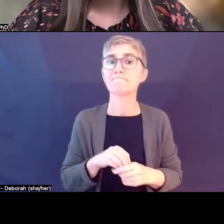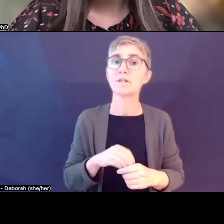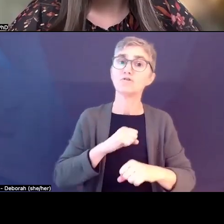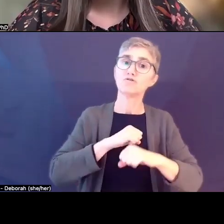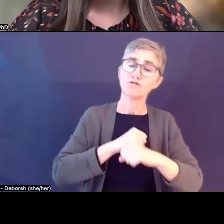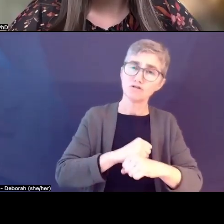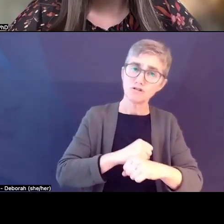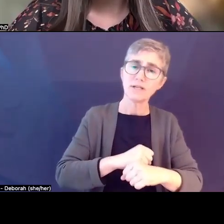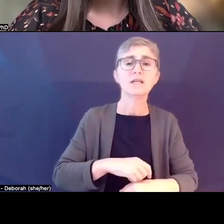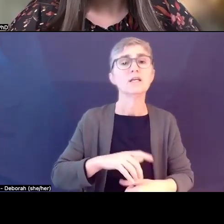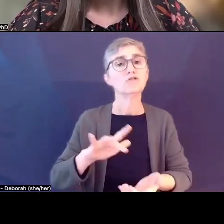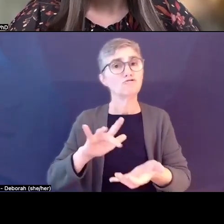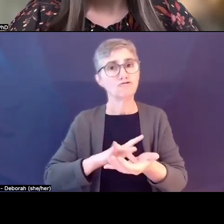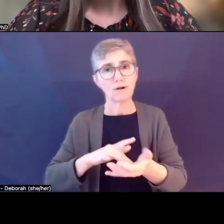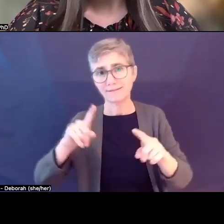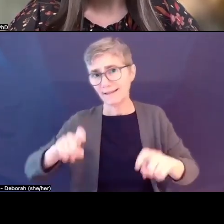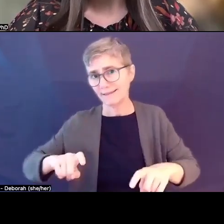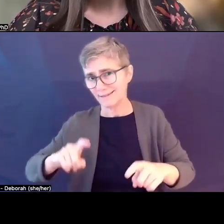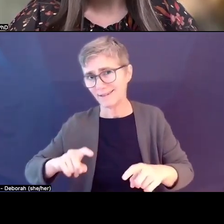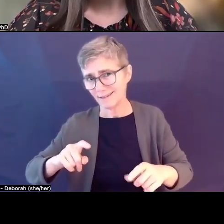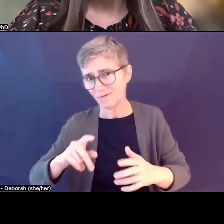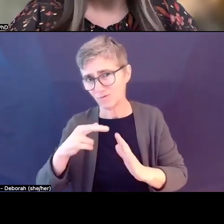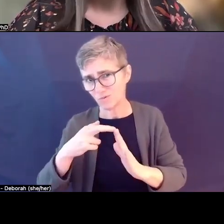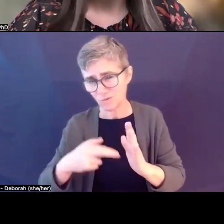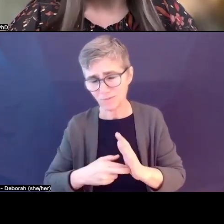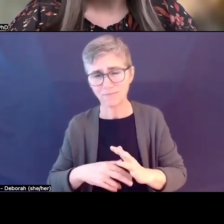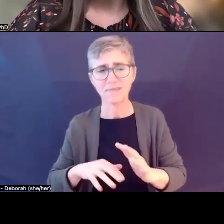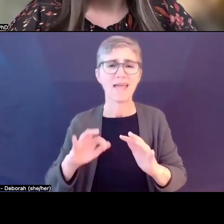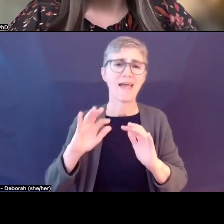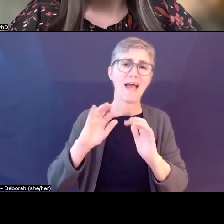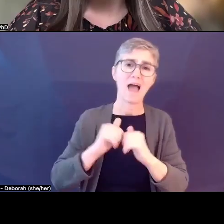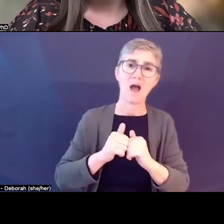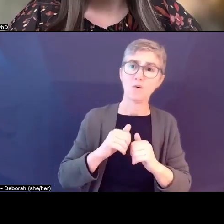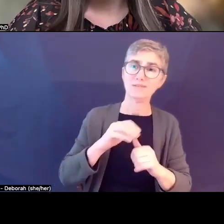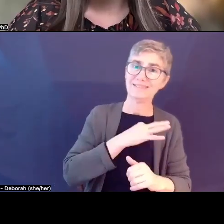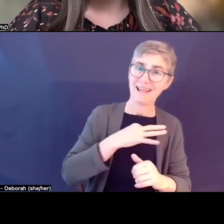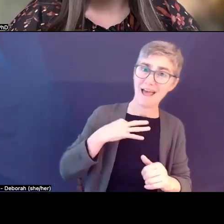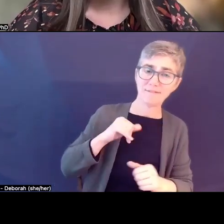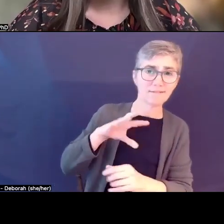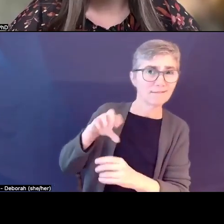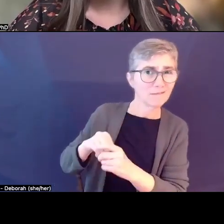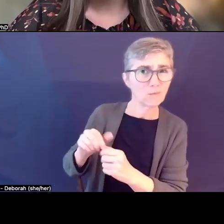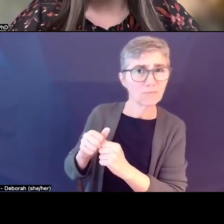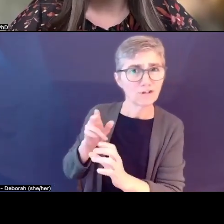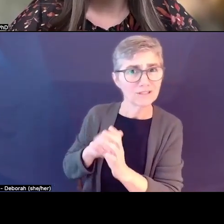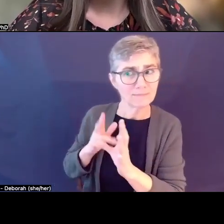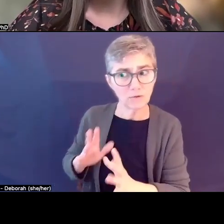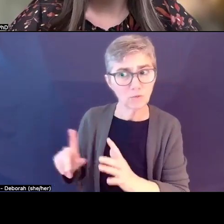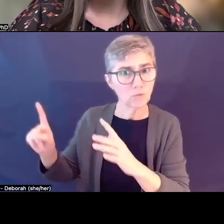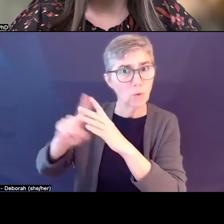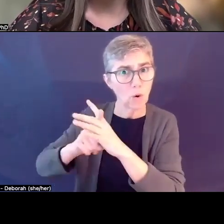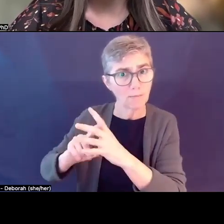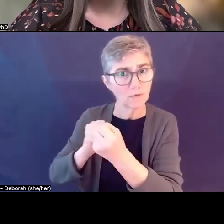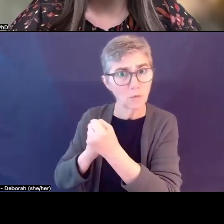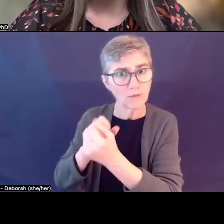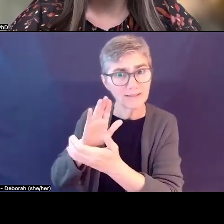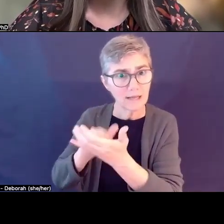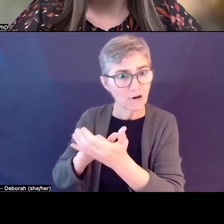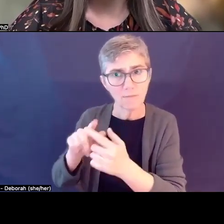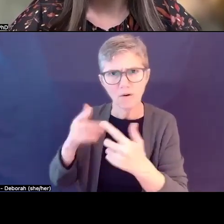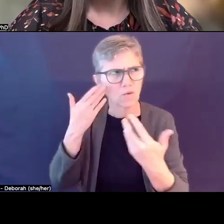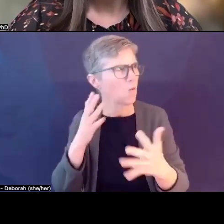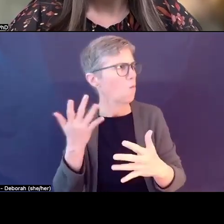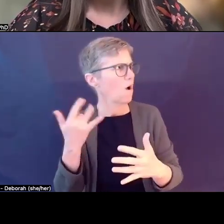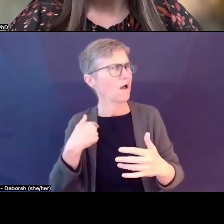drug testing protocols, how to engage, how staff can engage with participants who show up at a support center but don't know why they were